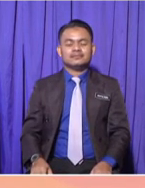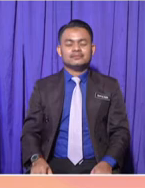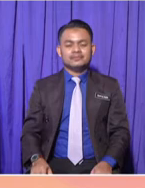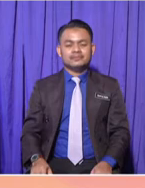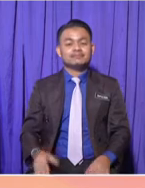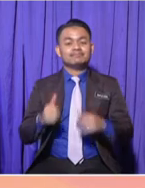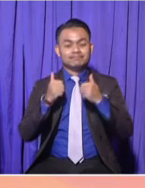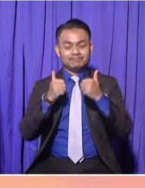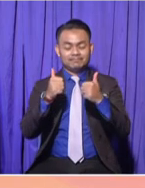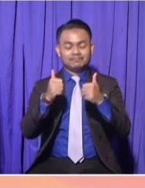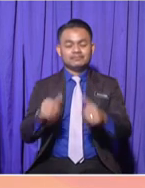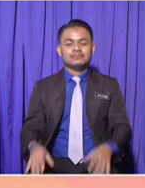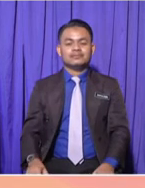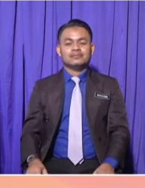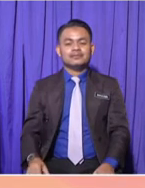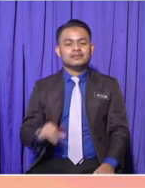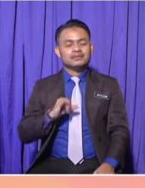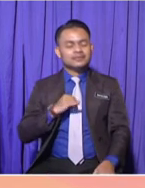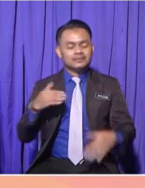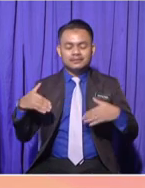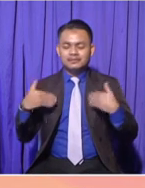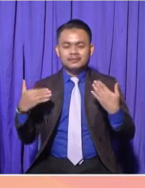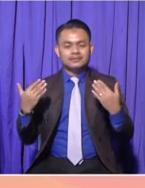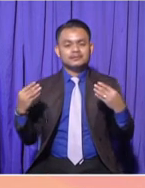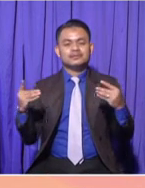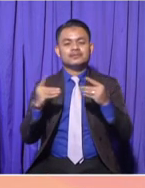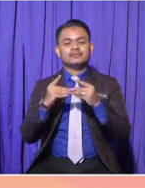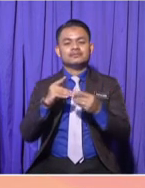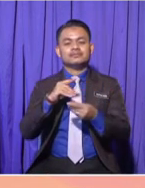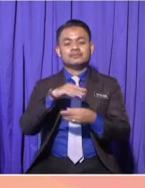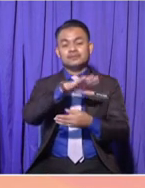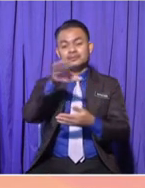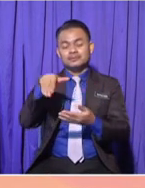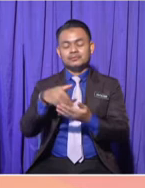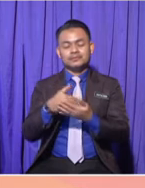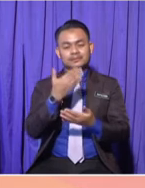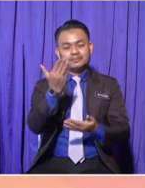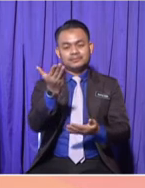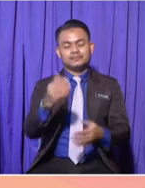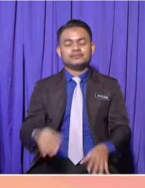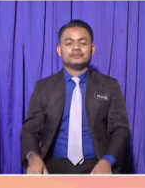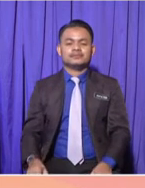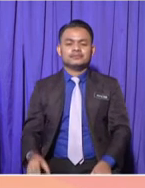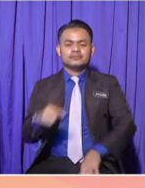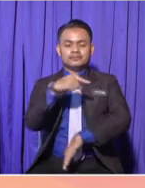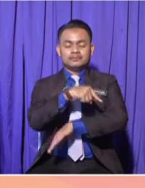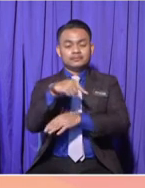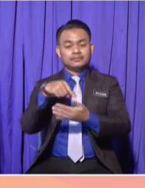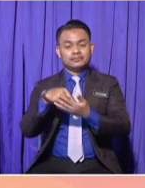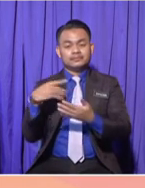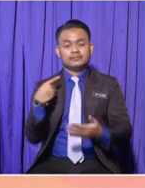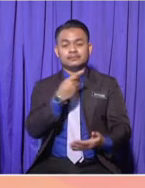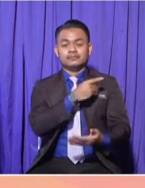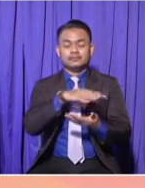That's great! I'm pleased to meet all of you. Today, we are going to learn